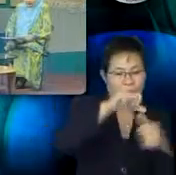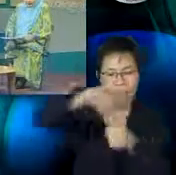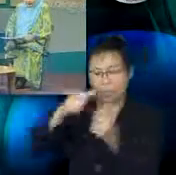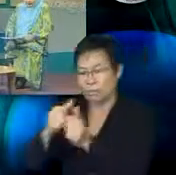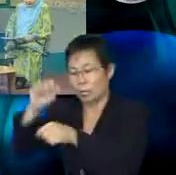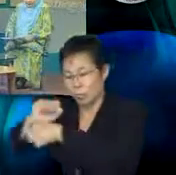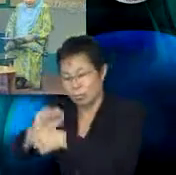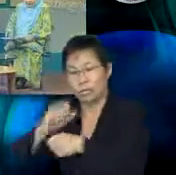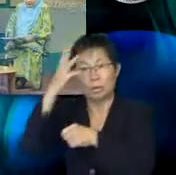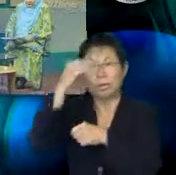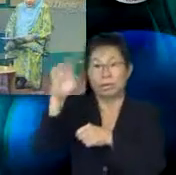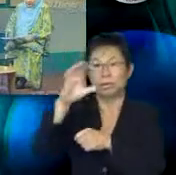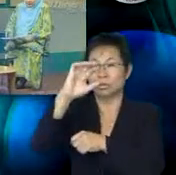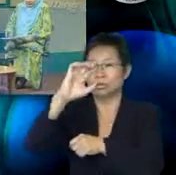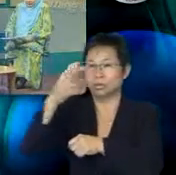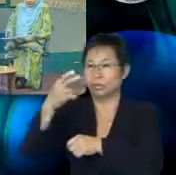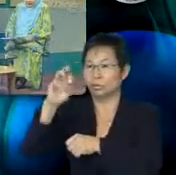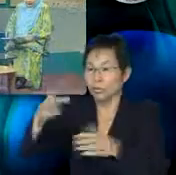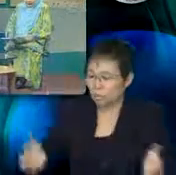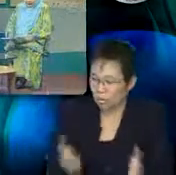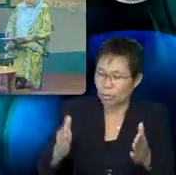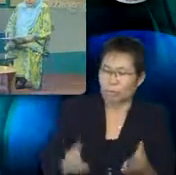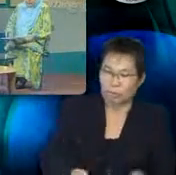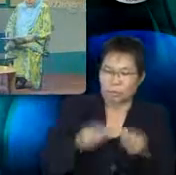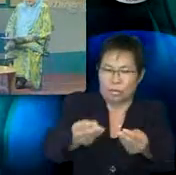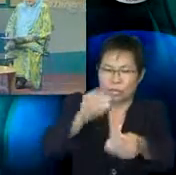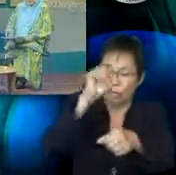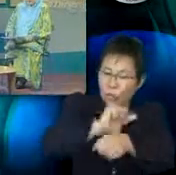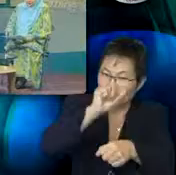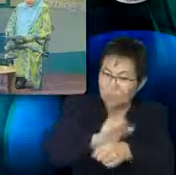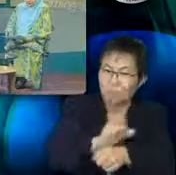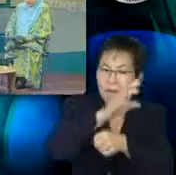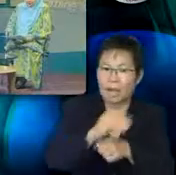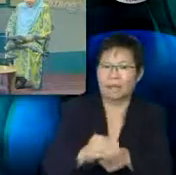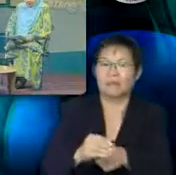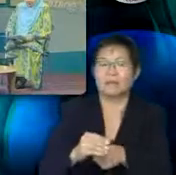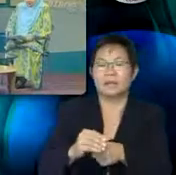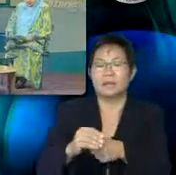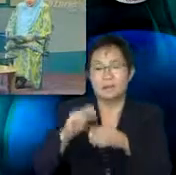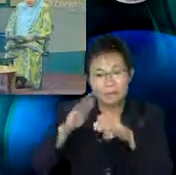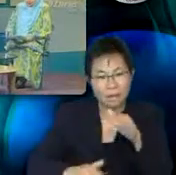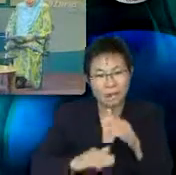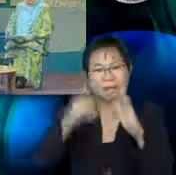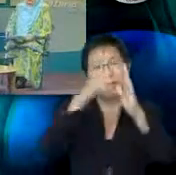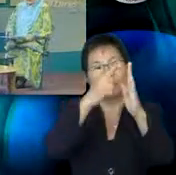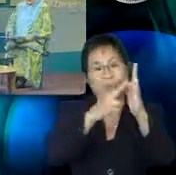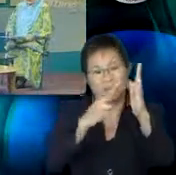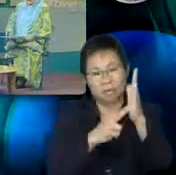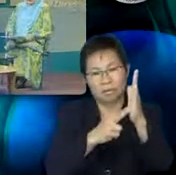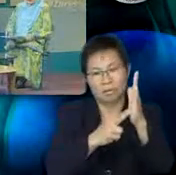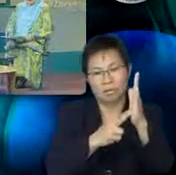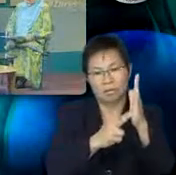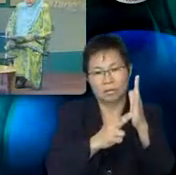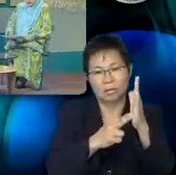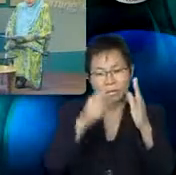Chu encourages them to provide the occupation and hence the rule that governs